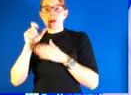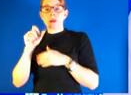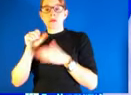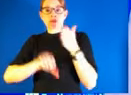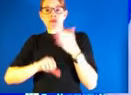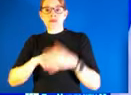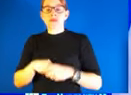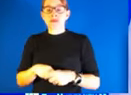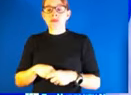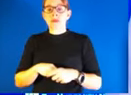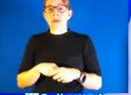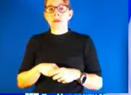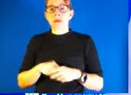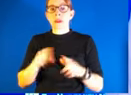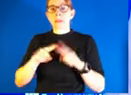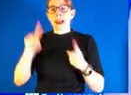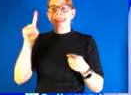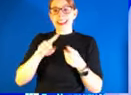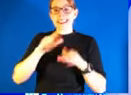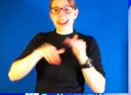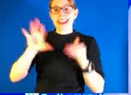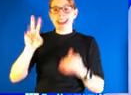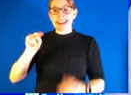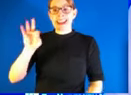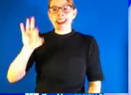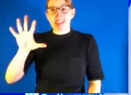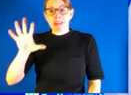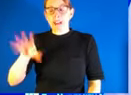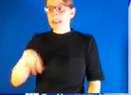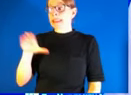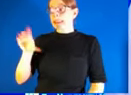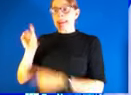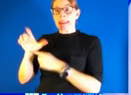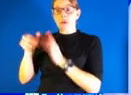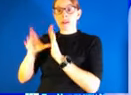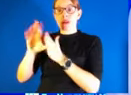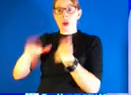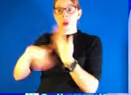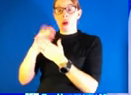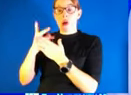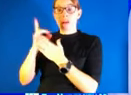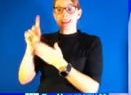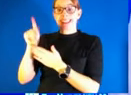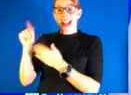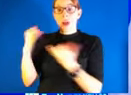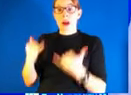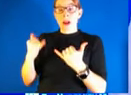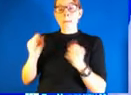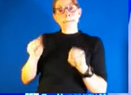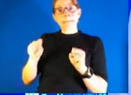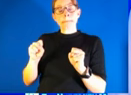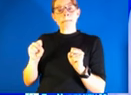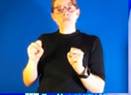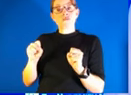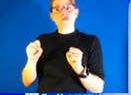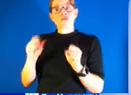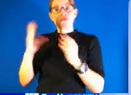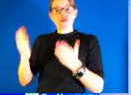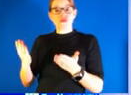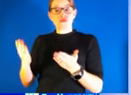the N95s. We know the CDC is reviewing all of the data right now, possibly going to be making an upgrade to